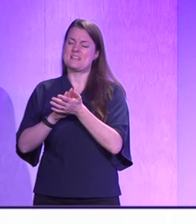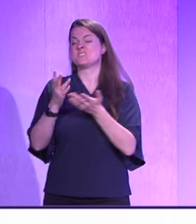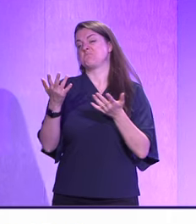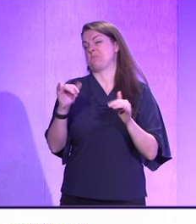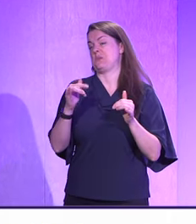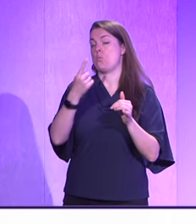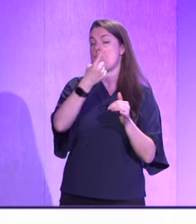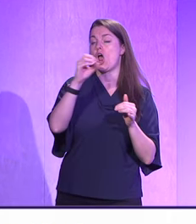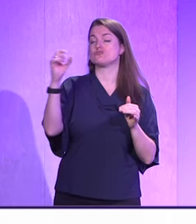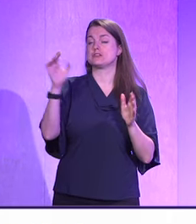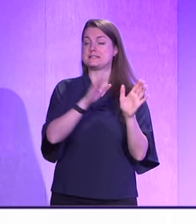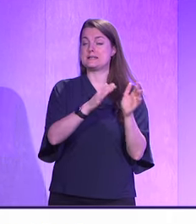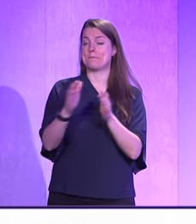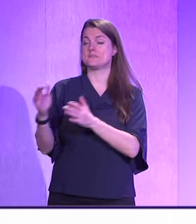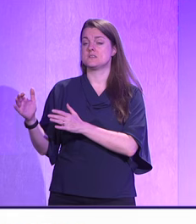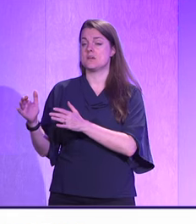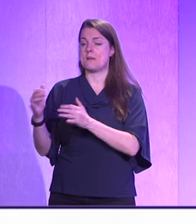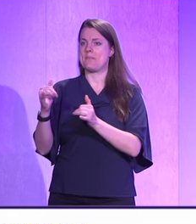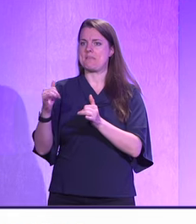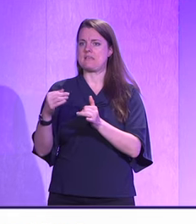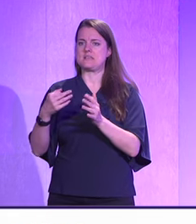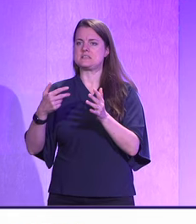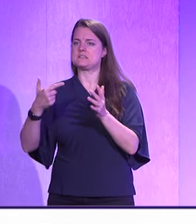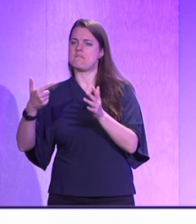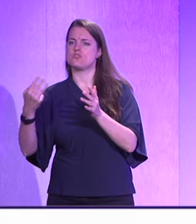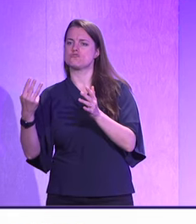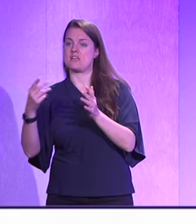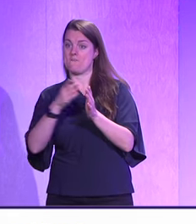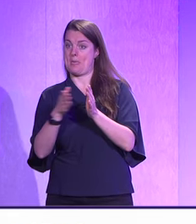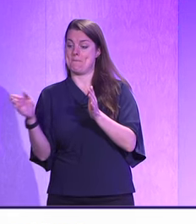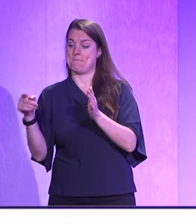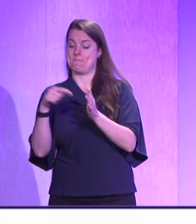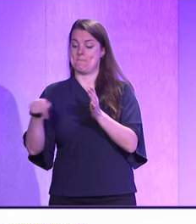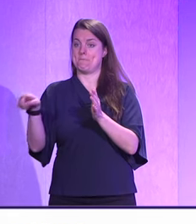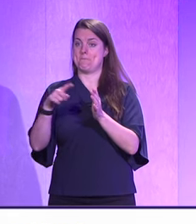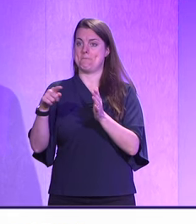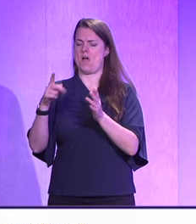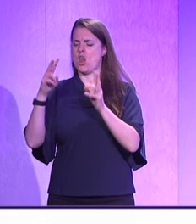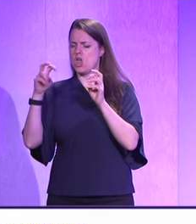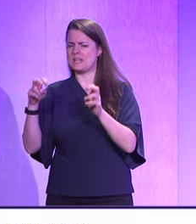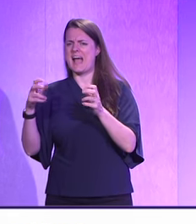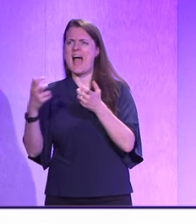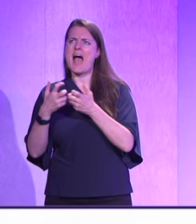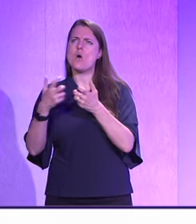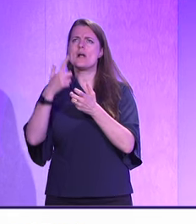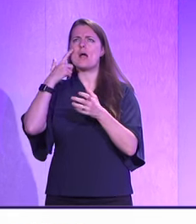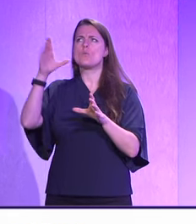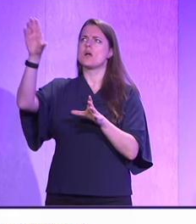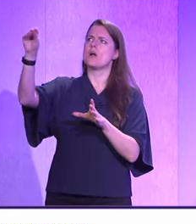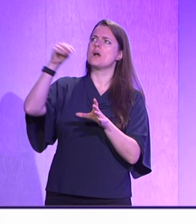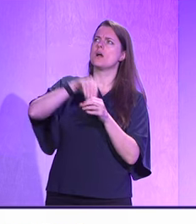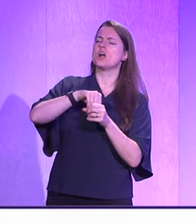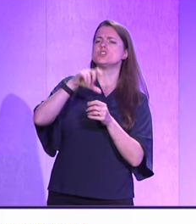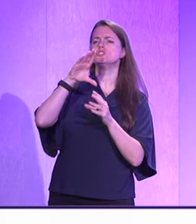there's 100 teams. There's a danger we've got 73 teams all looking to work out how to integrate ChatGPT